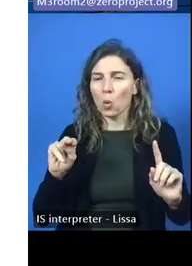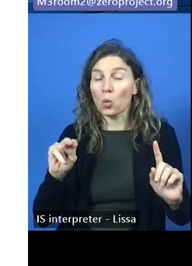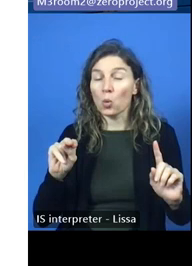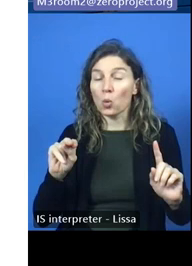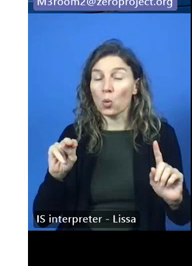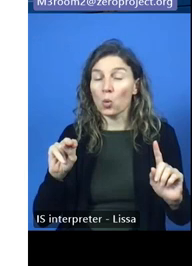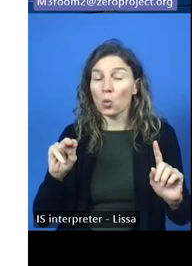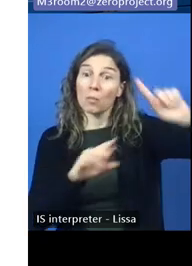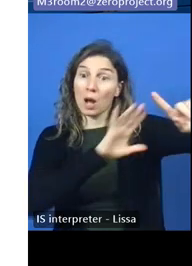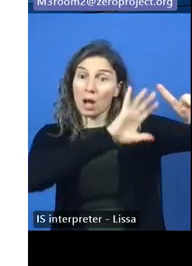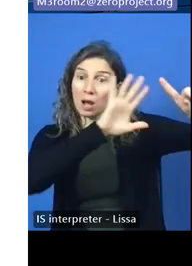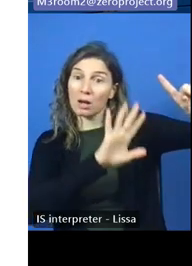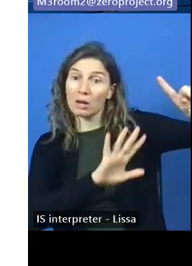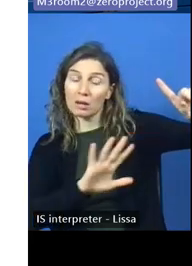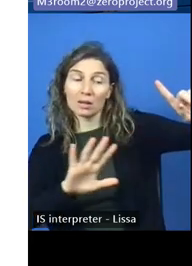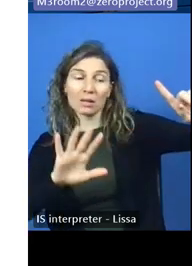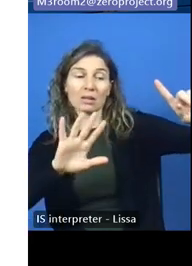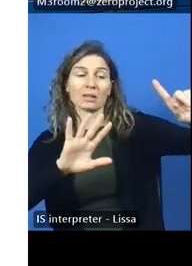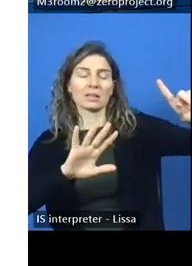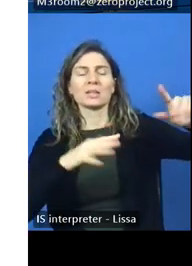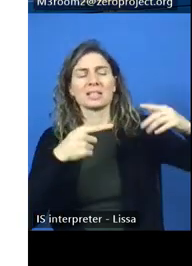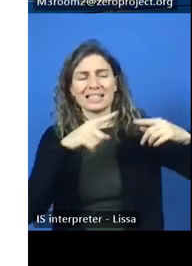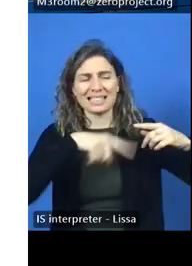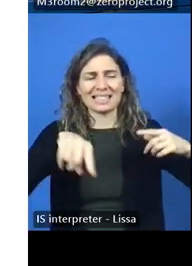that are in a poverty situation.